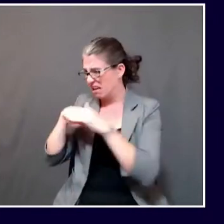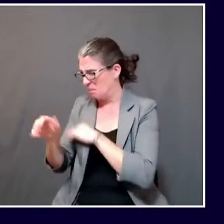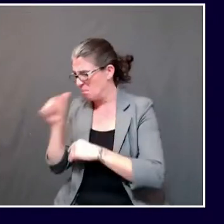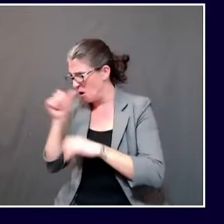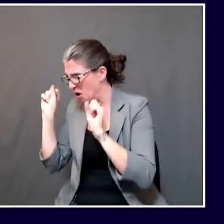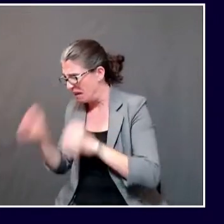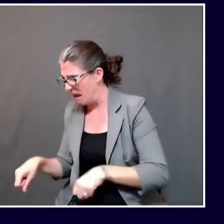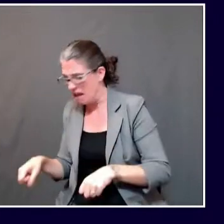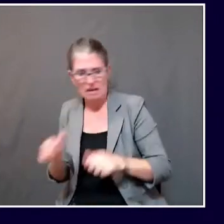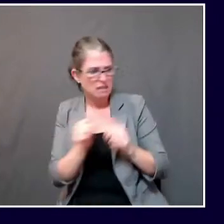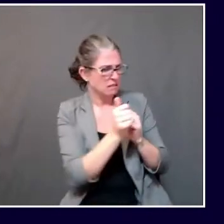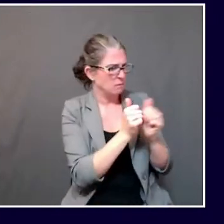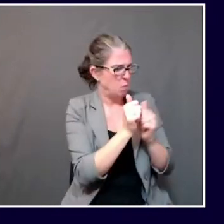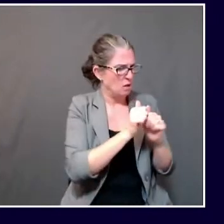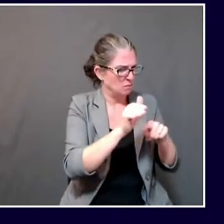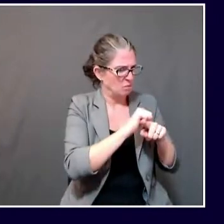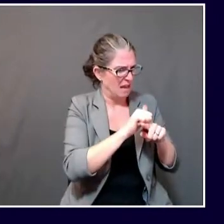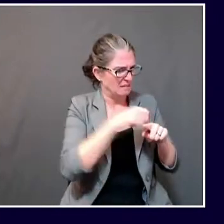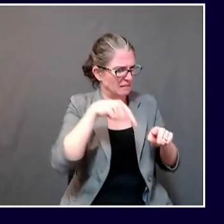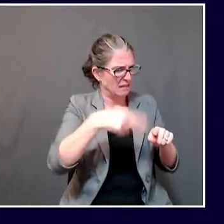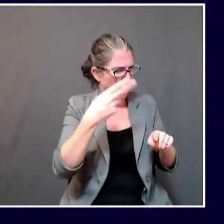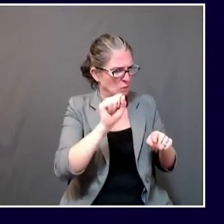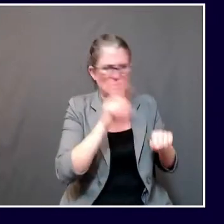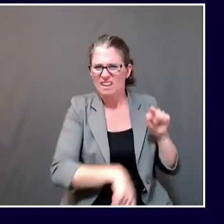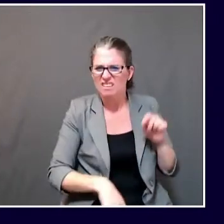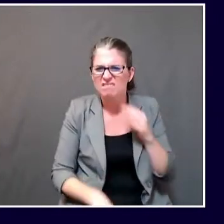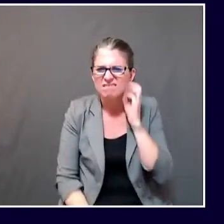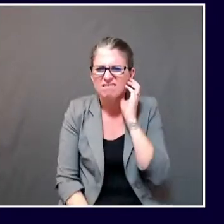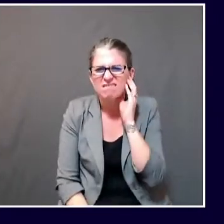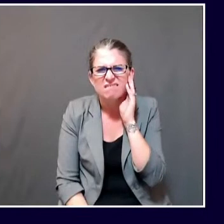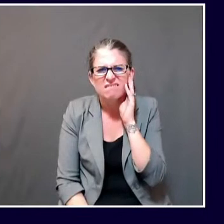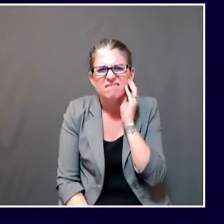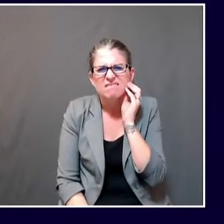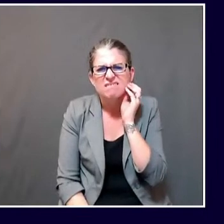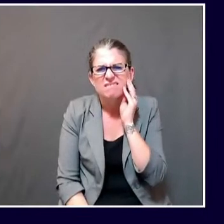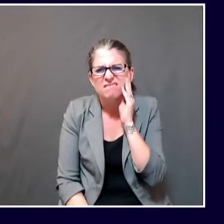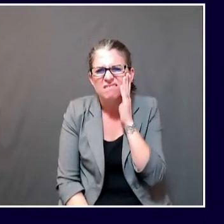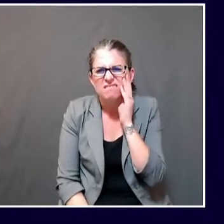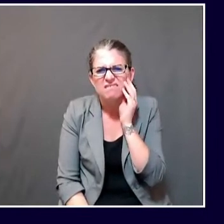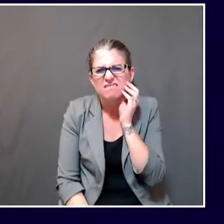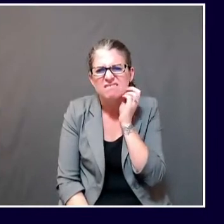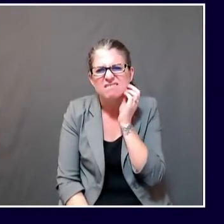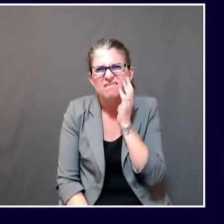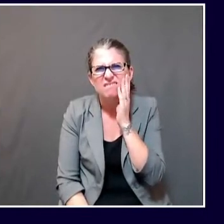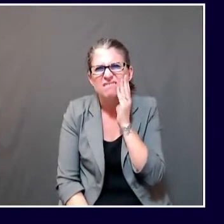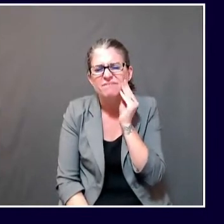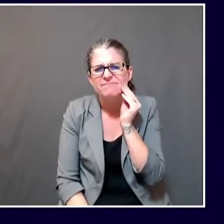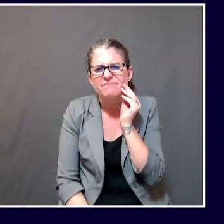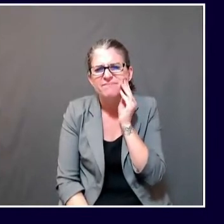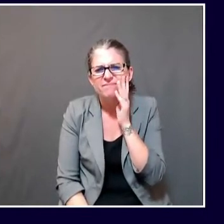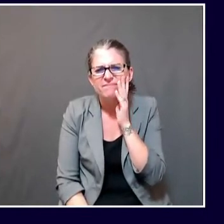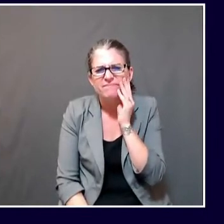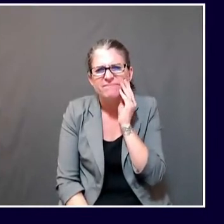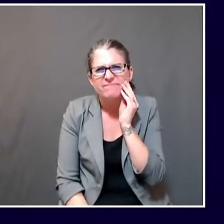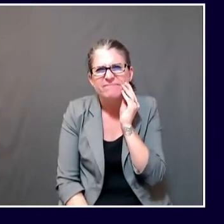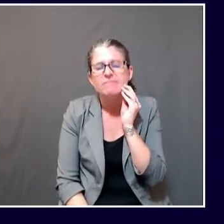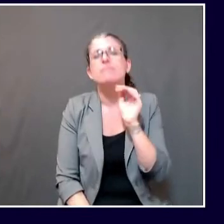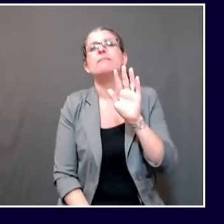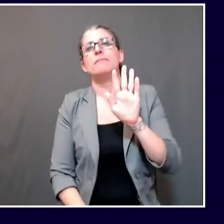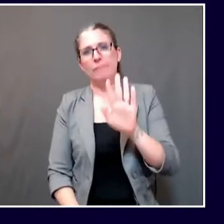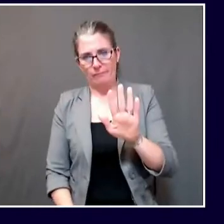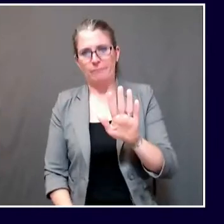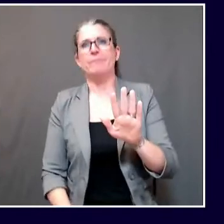activities? The short answer there, Joe, is, so answer your question first about community sports. It's a good